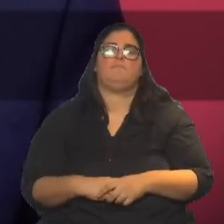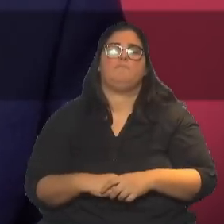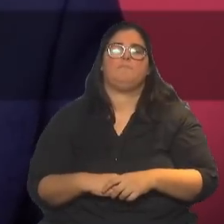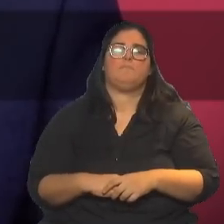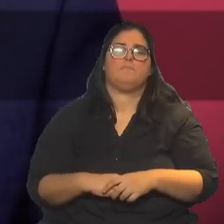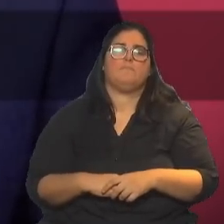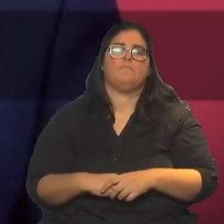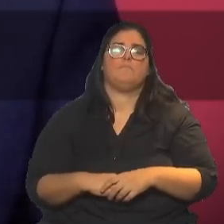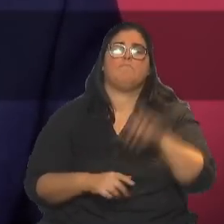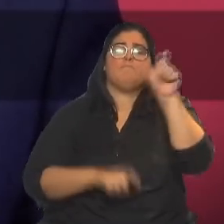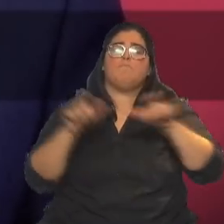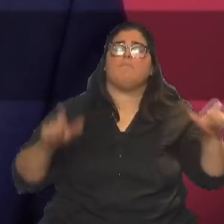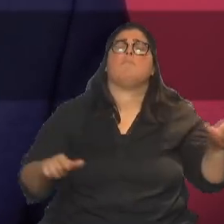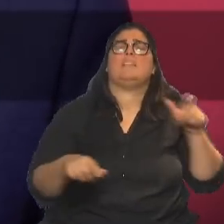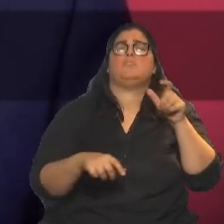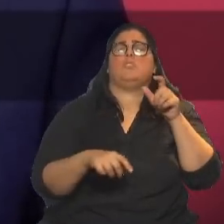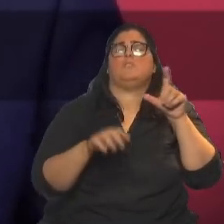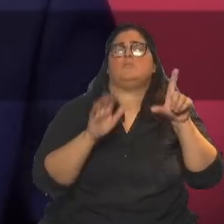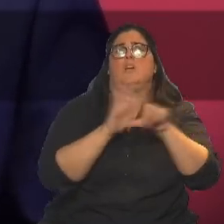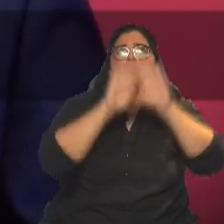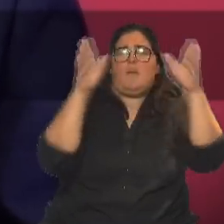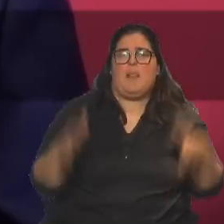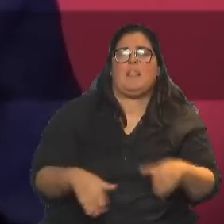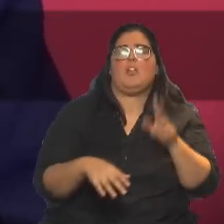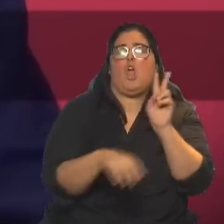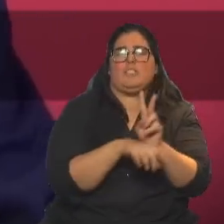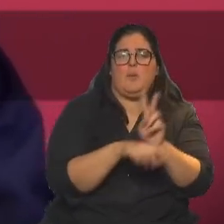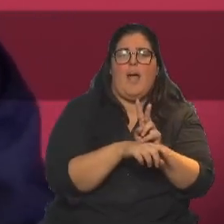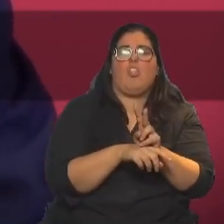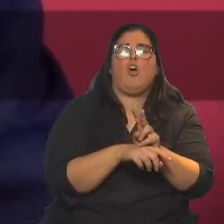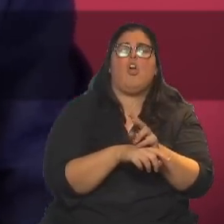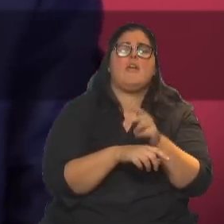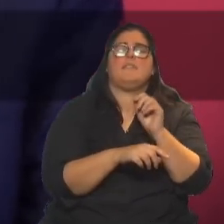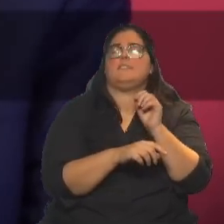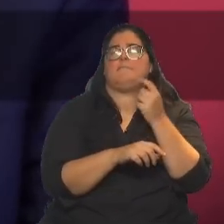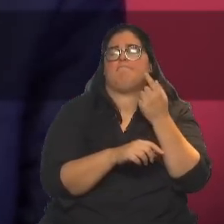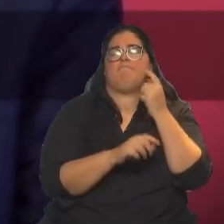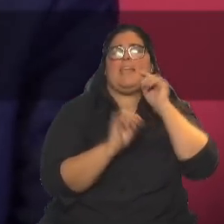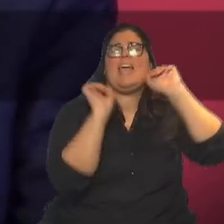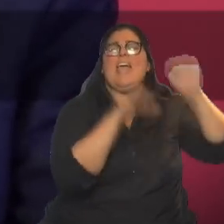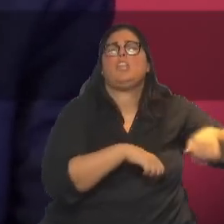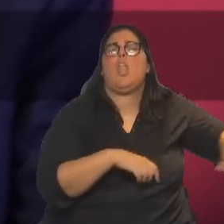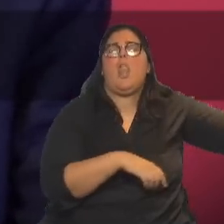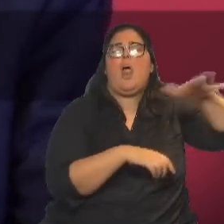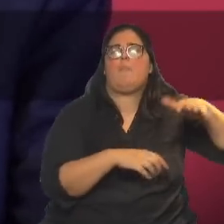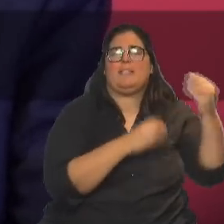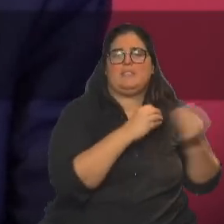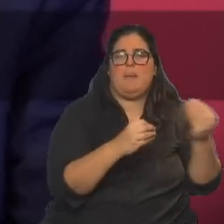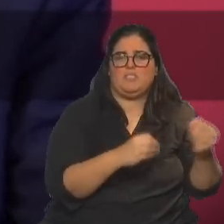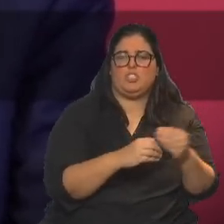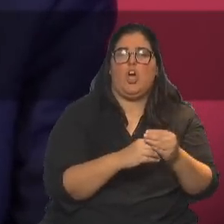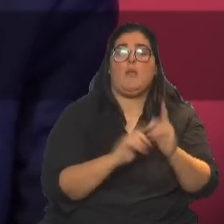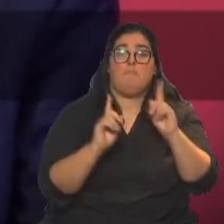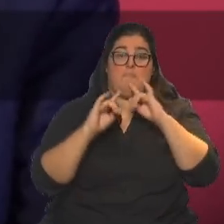Conservative MPs made their choice tonight. They have ignored the British public and pitched